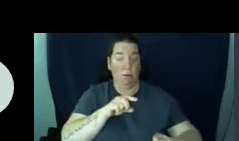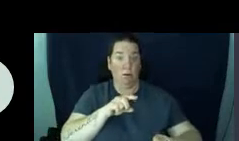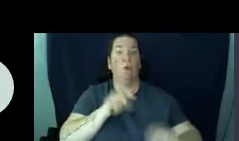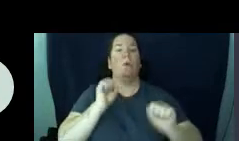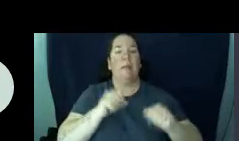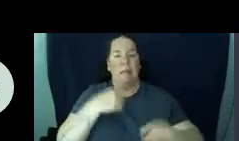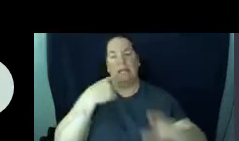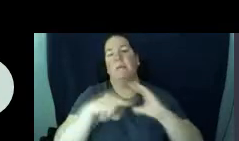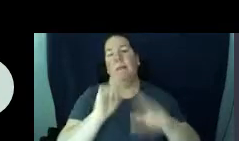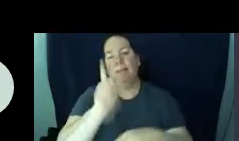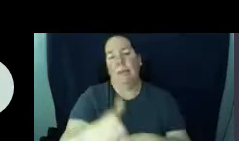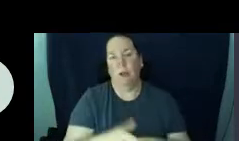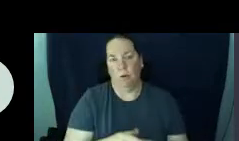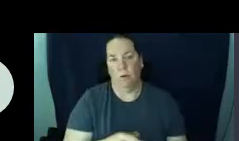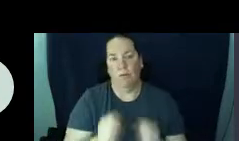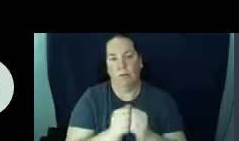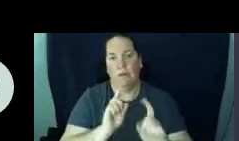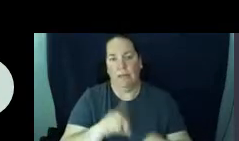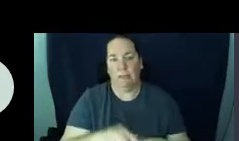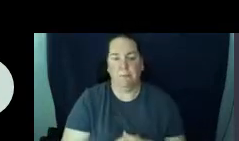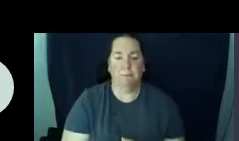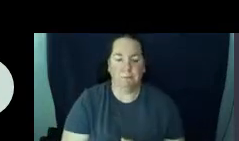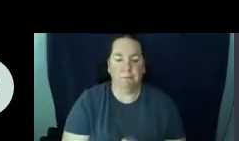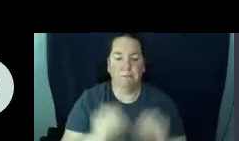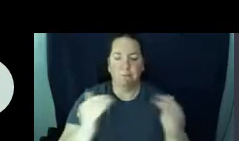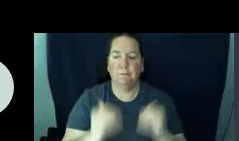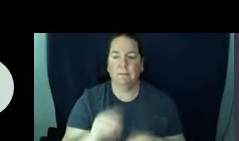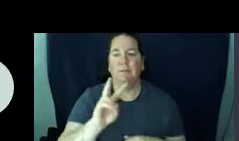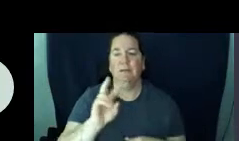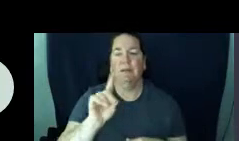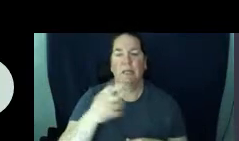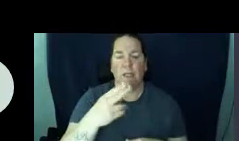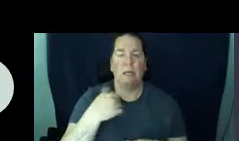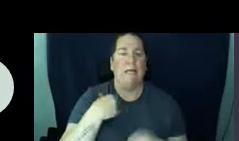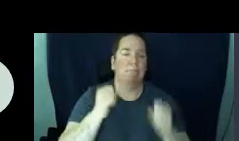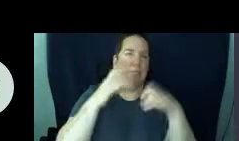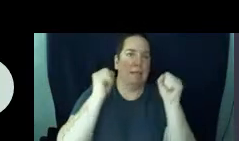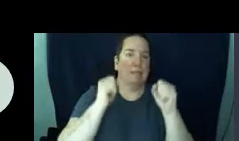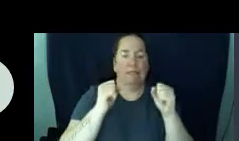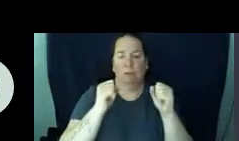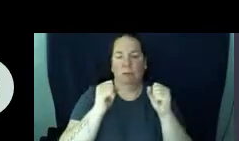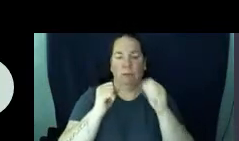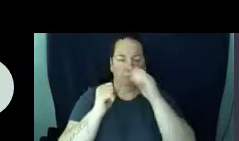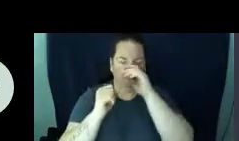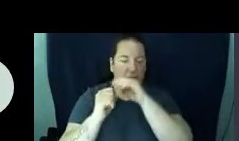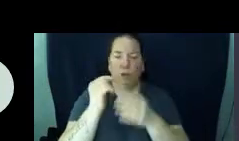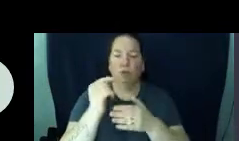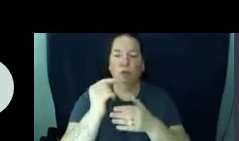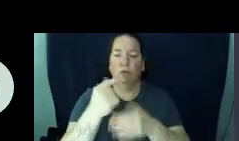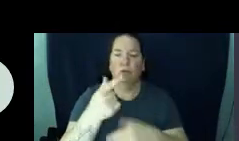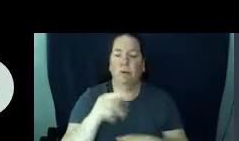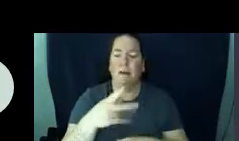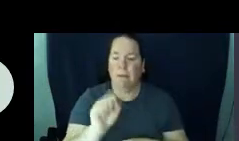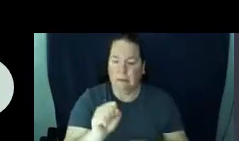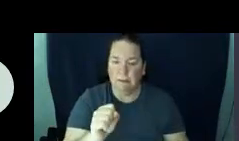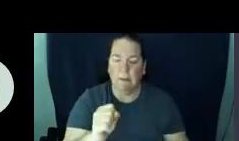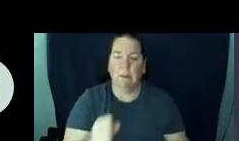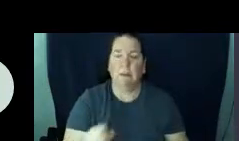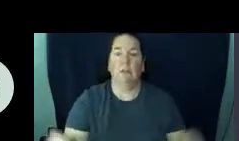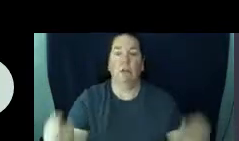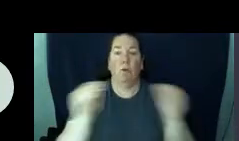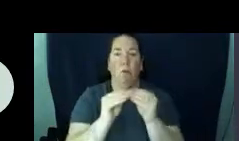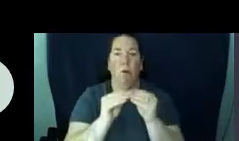email. So the next one is VDH has fantastic graphics in the past during the pandemic. Are there digestible